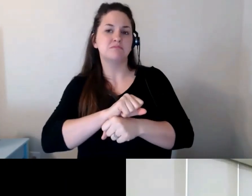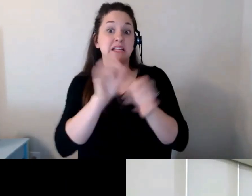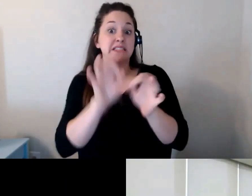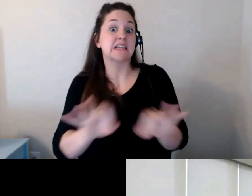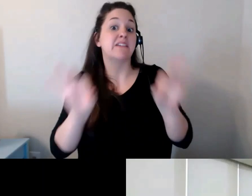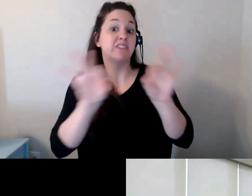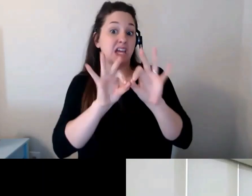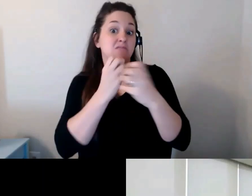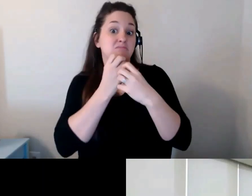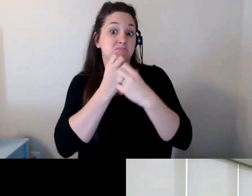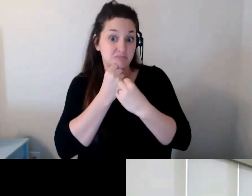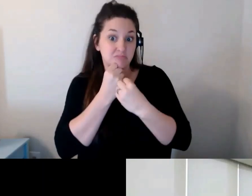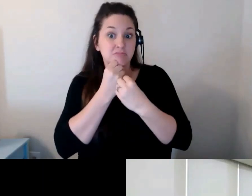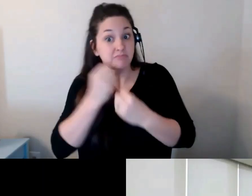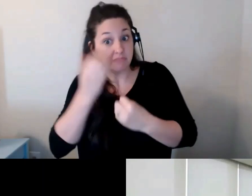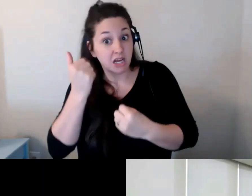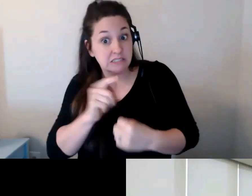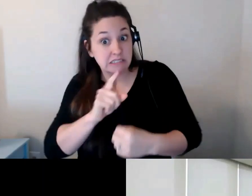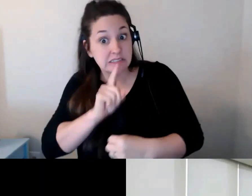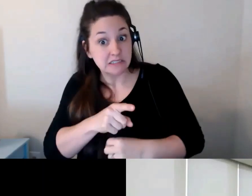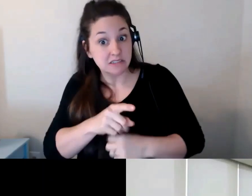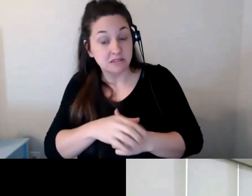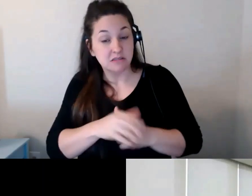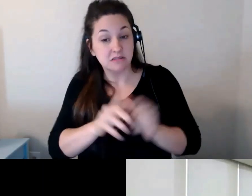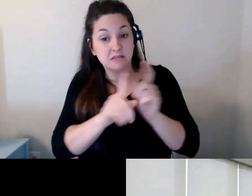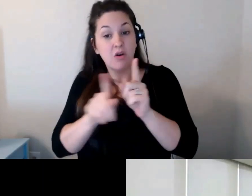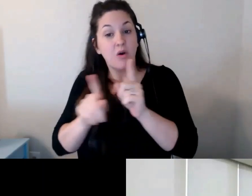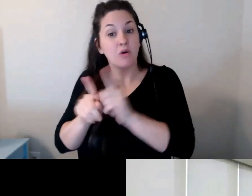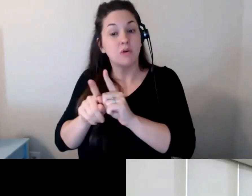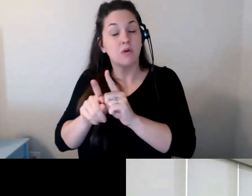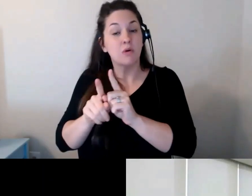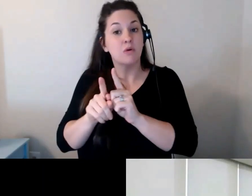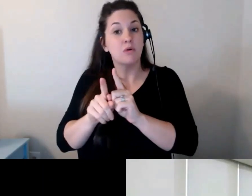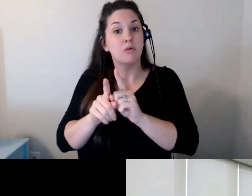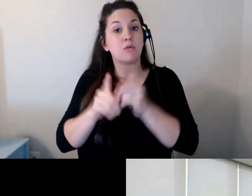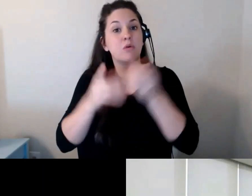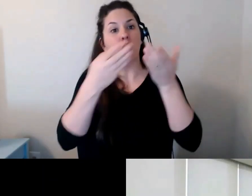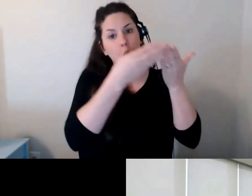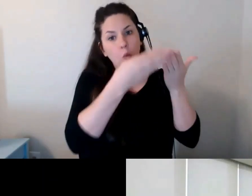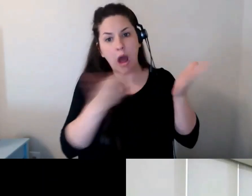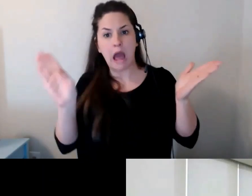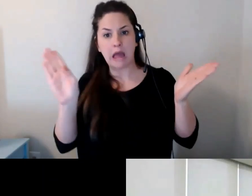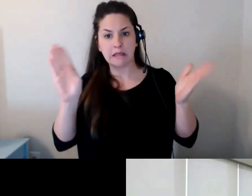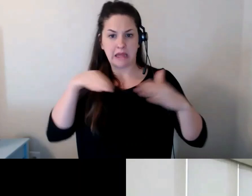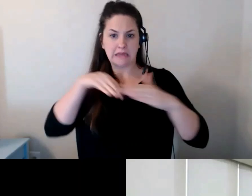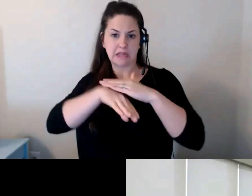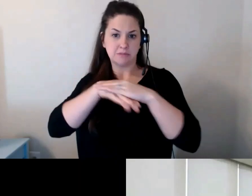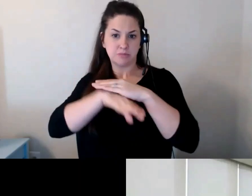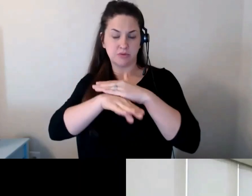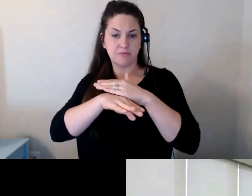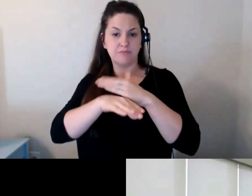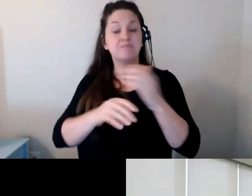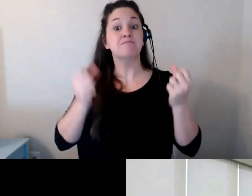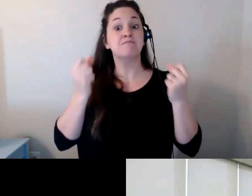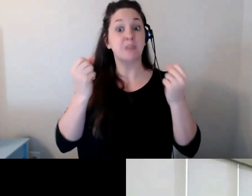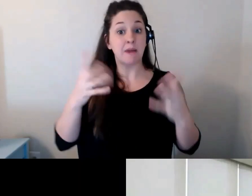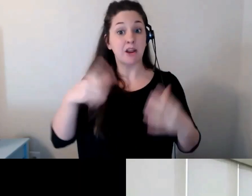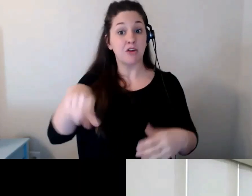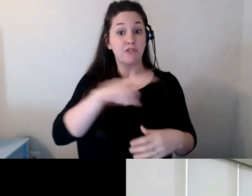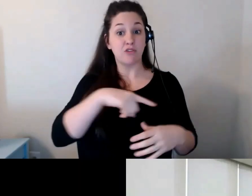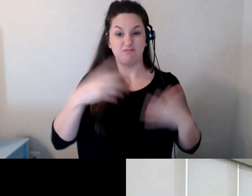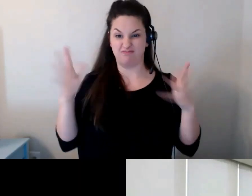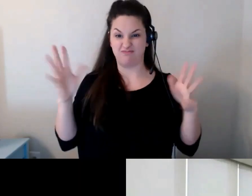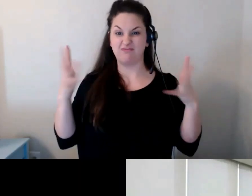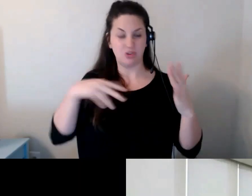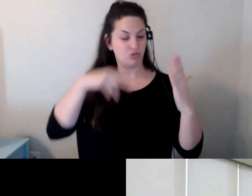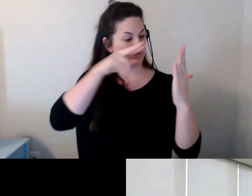significant as it is, and also widely accessible. Many of you have read about or